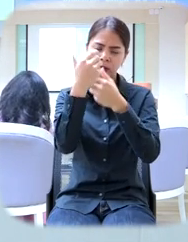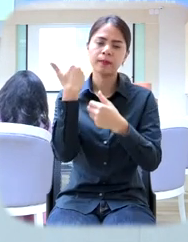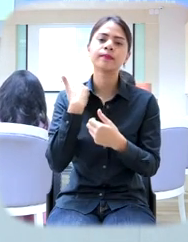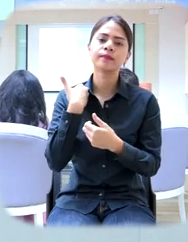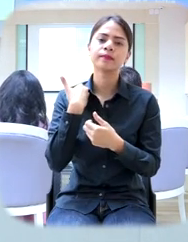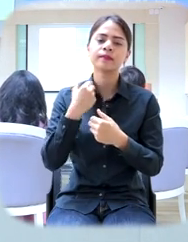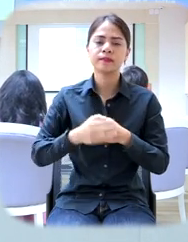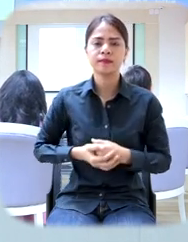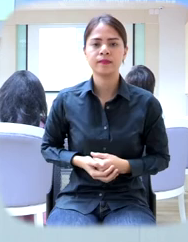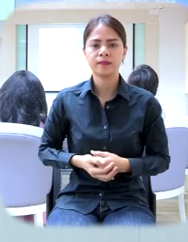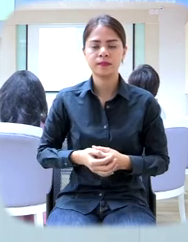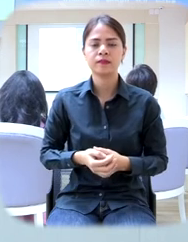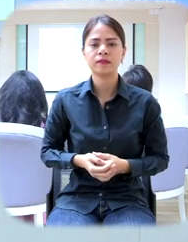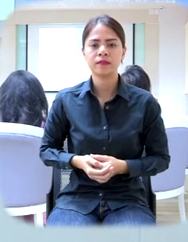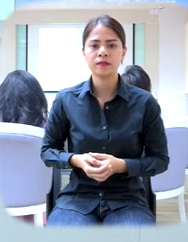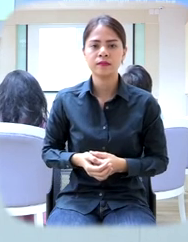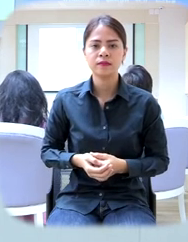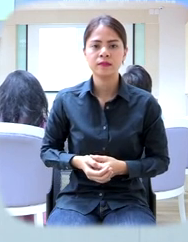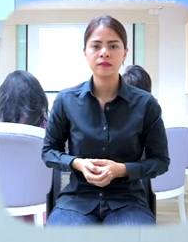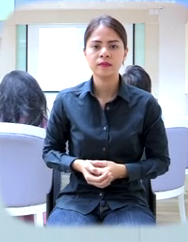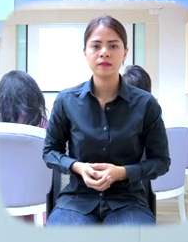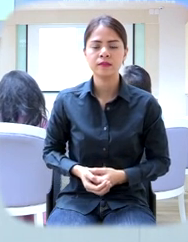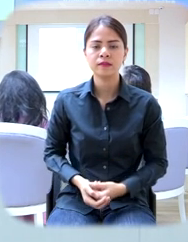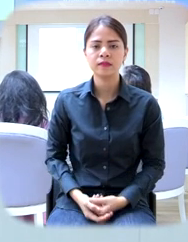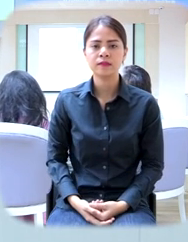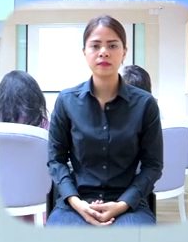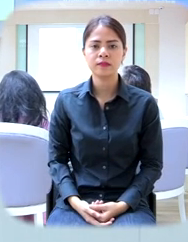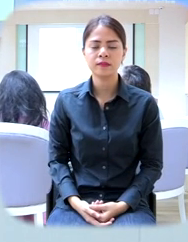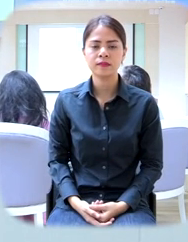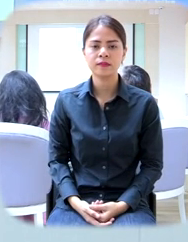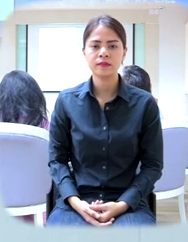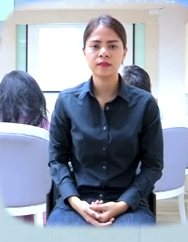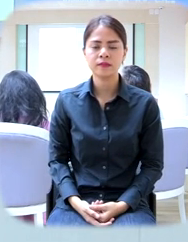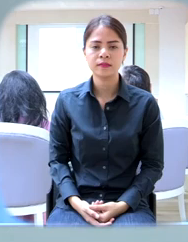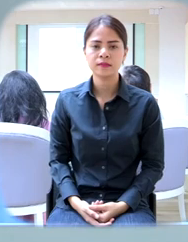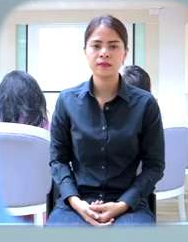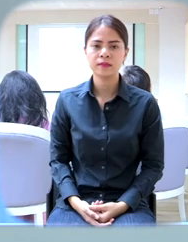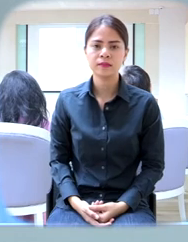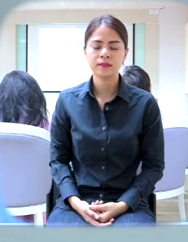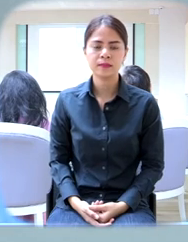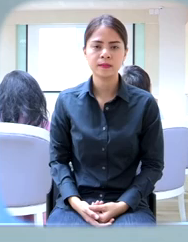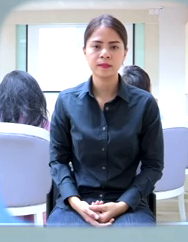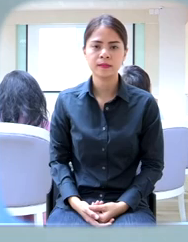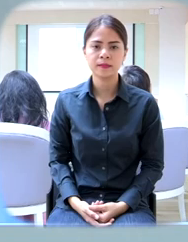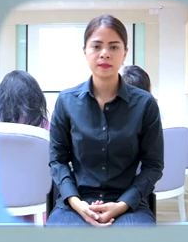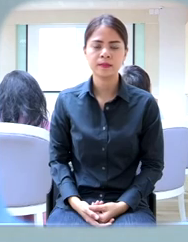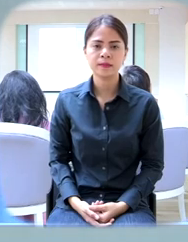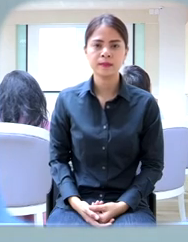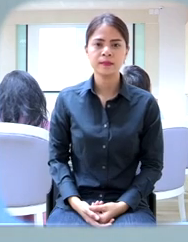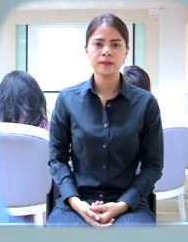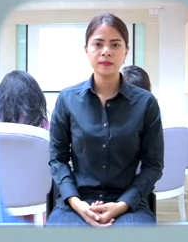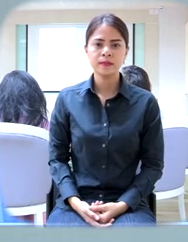่ So his important works include the Vaisantara Dipani or the Chakrawala Dipani Chakrawan Dipani